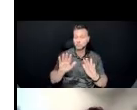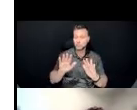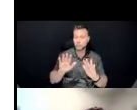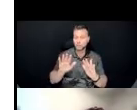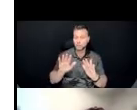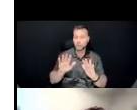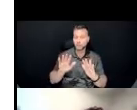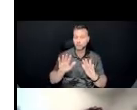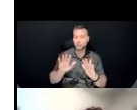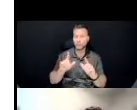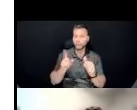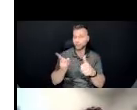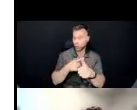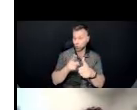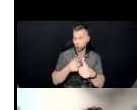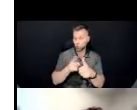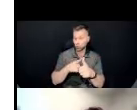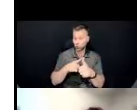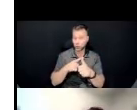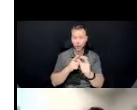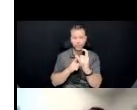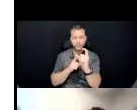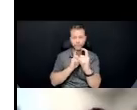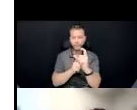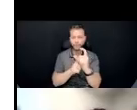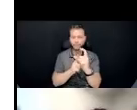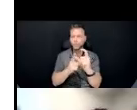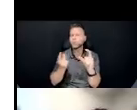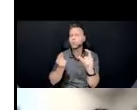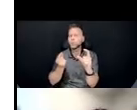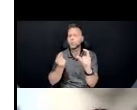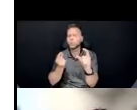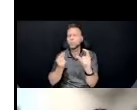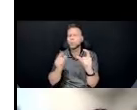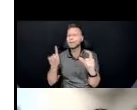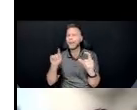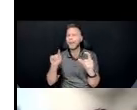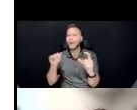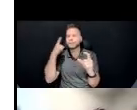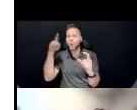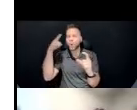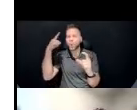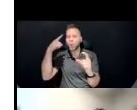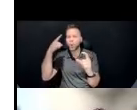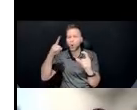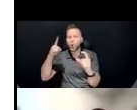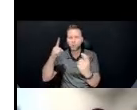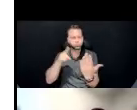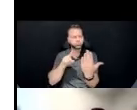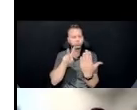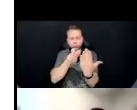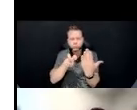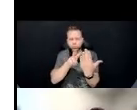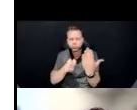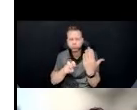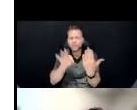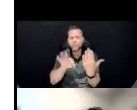start with defining what we want to do, using data to analyze and interpret the findings,